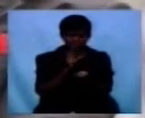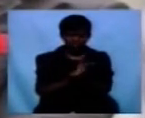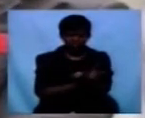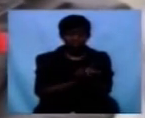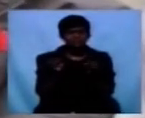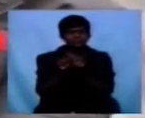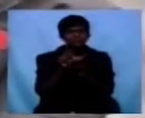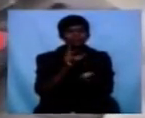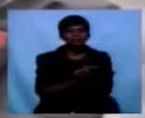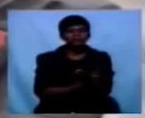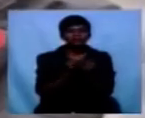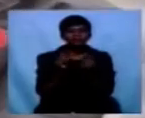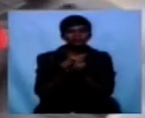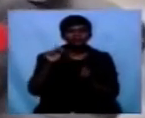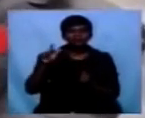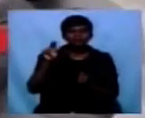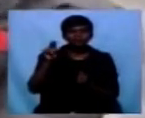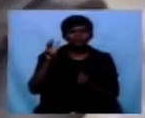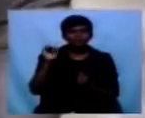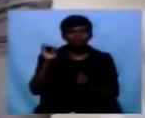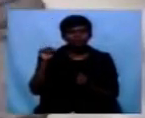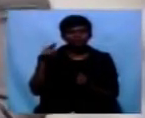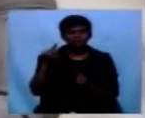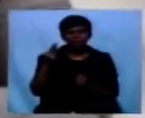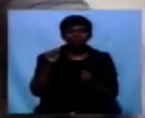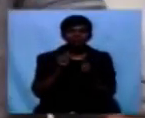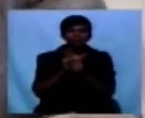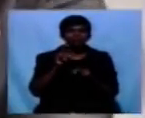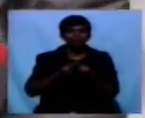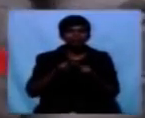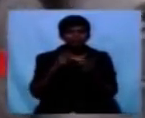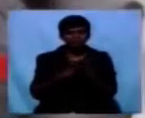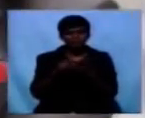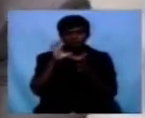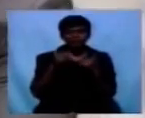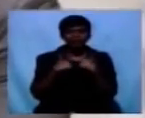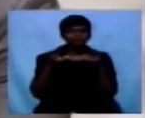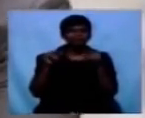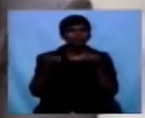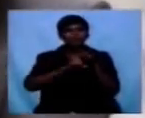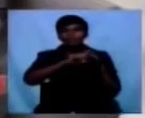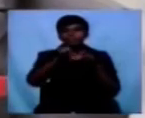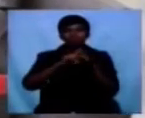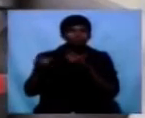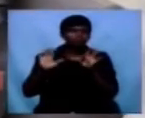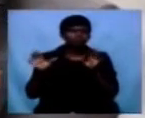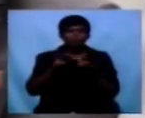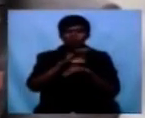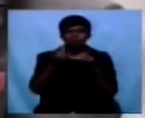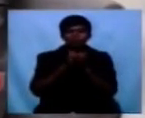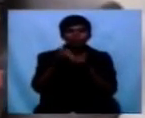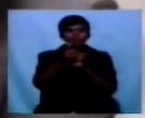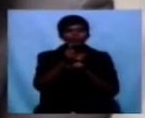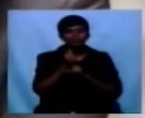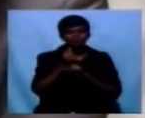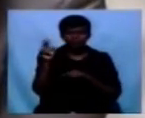between Kasama and Luwingu, and between Luwingu and Mansa, so that they will have nowhere to run to. We must capture even them that